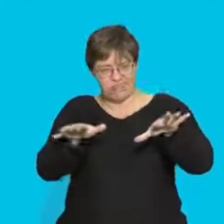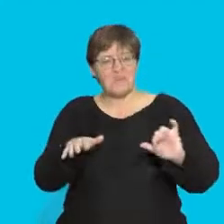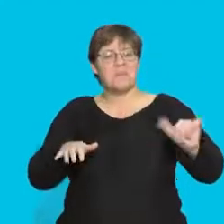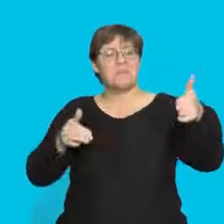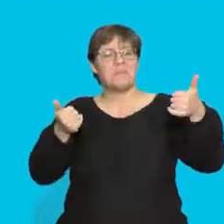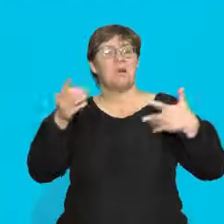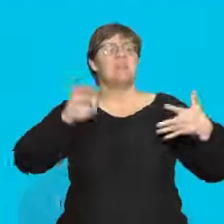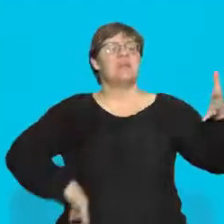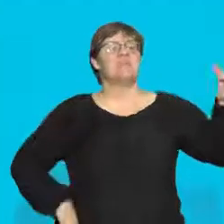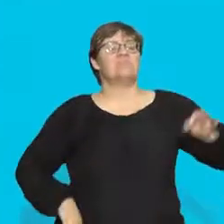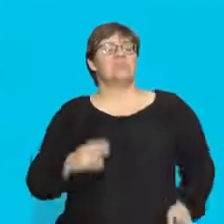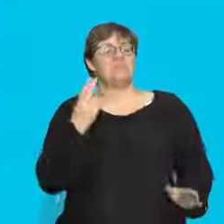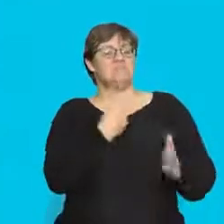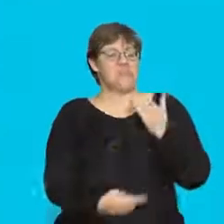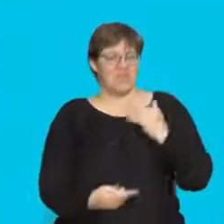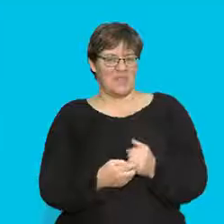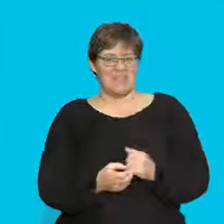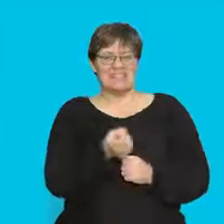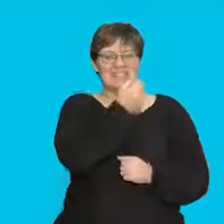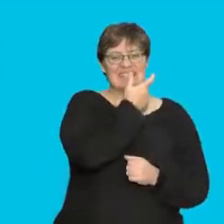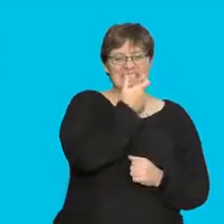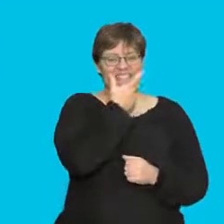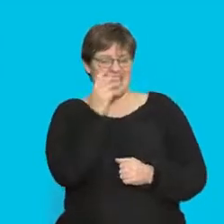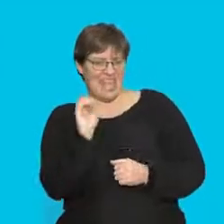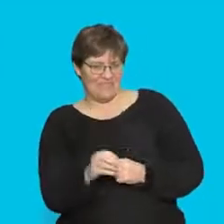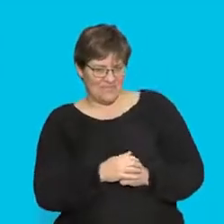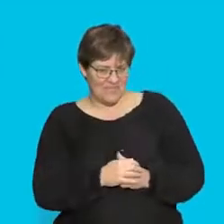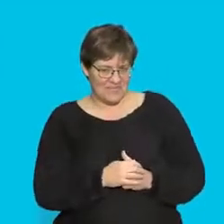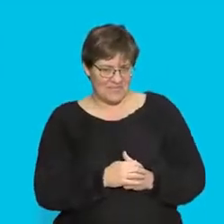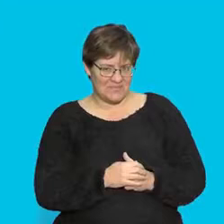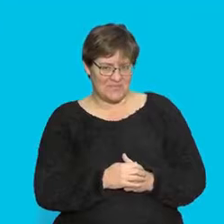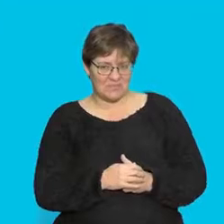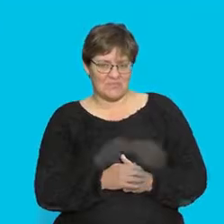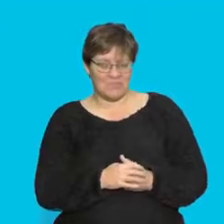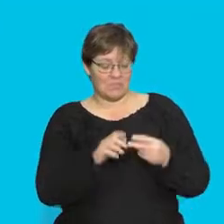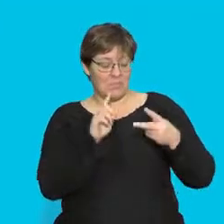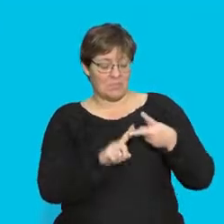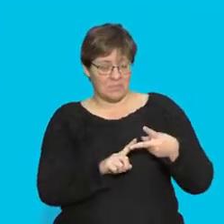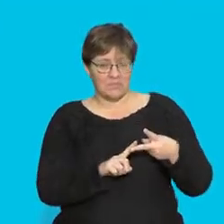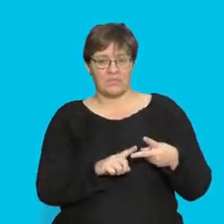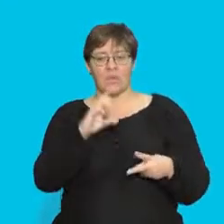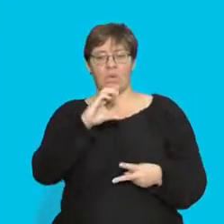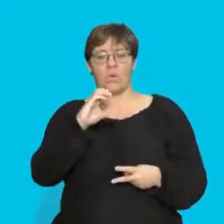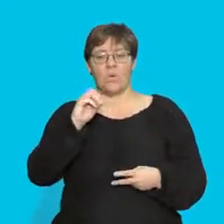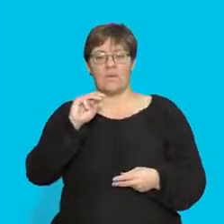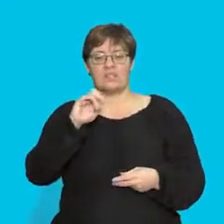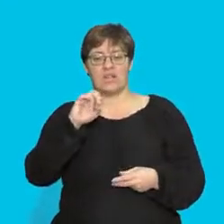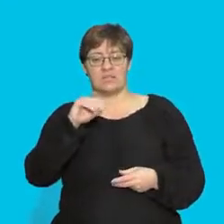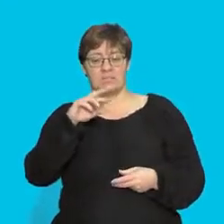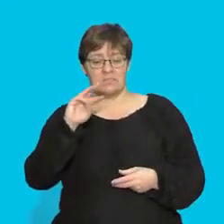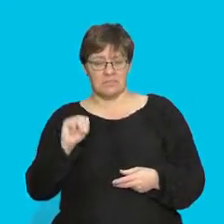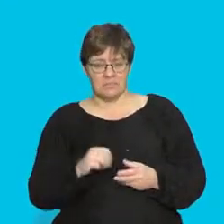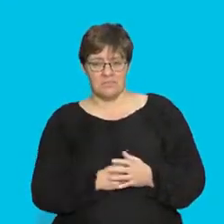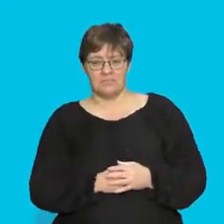learning about it, thumbs up, or smiley faces all around. What about